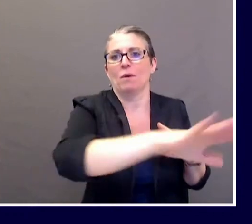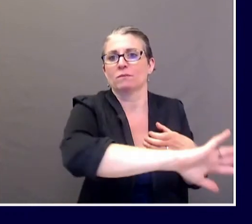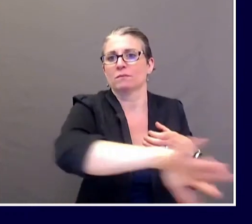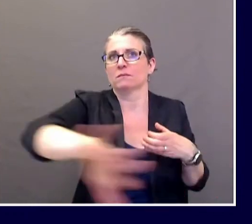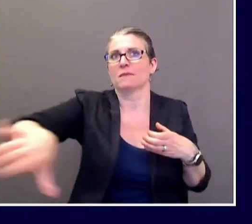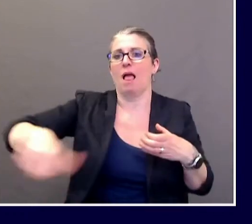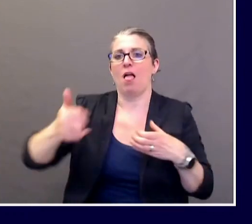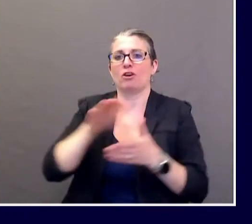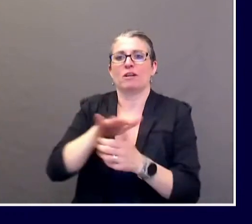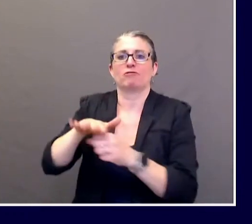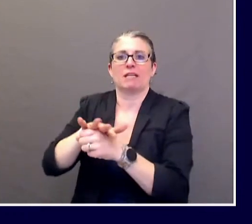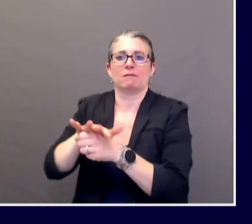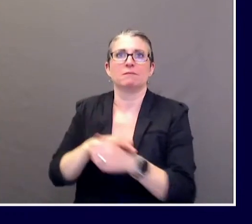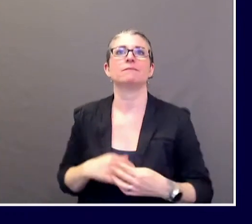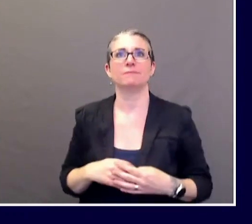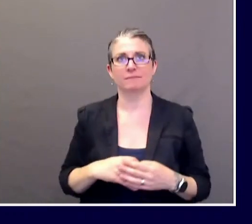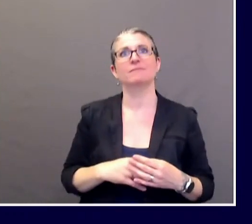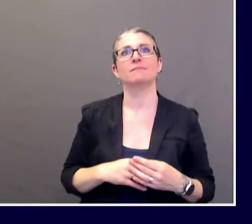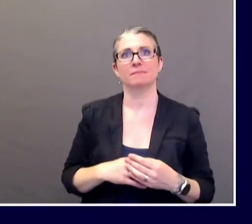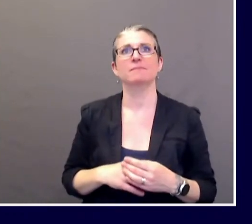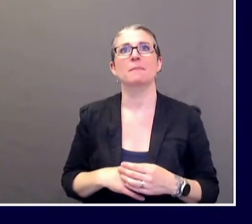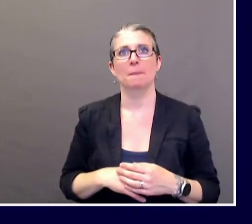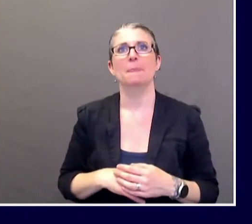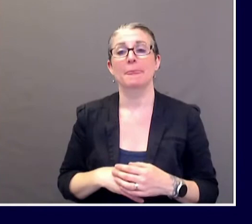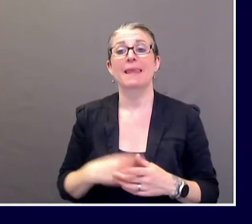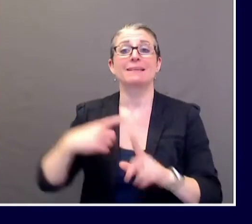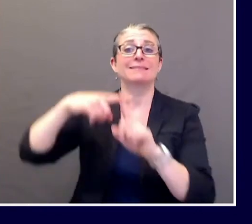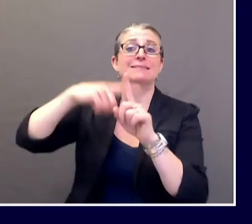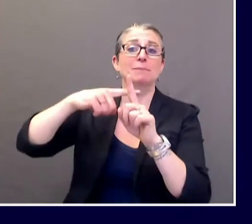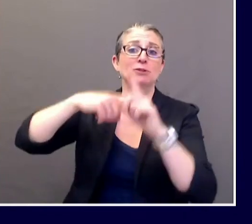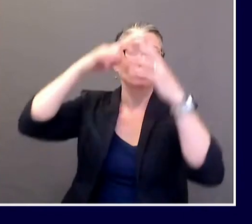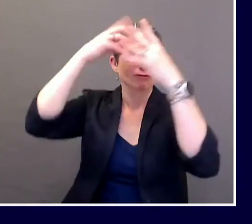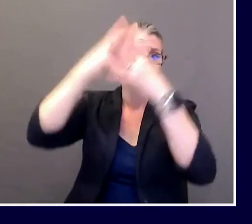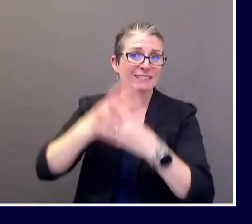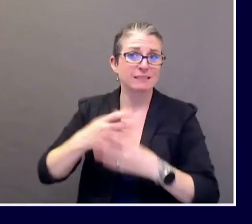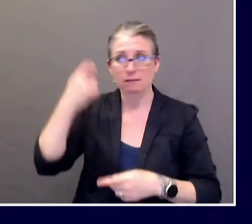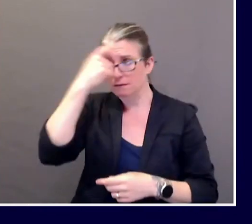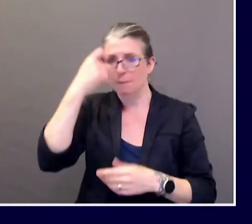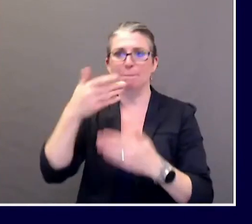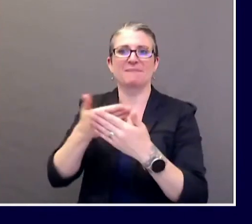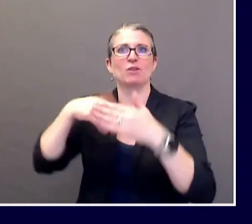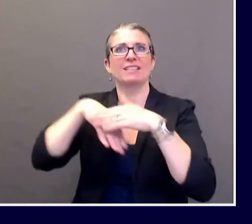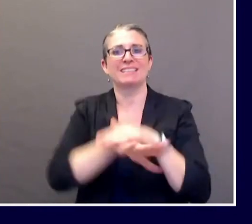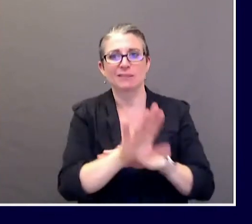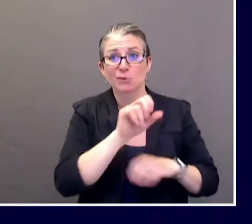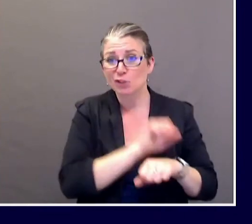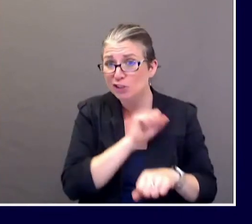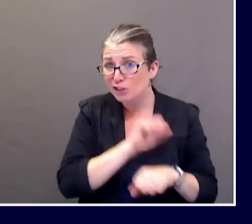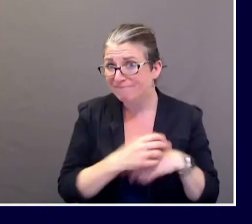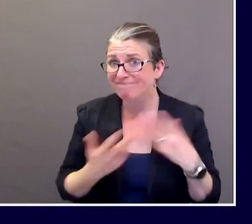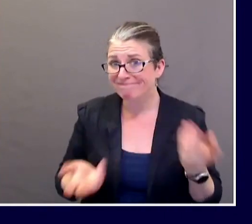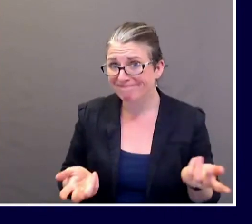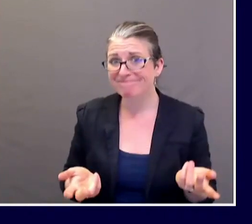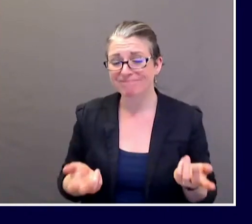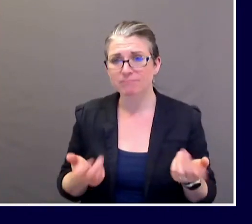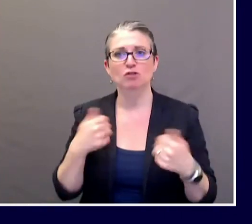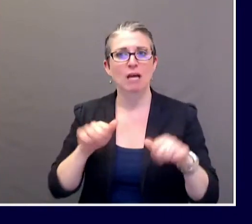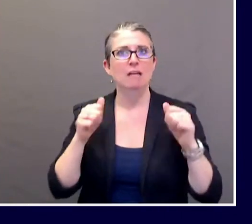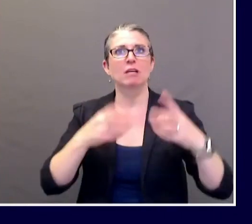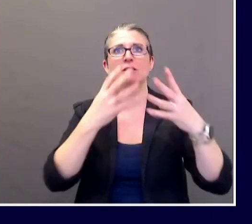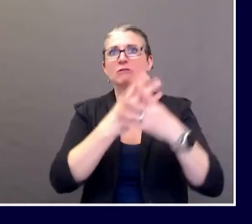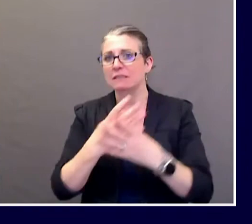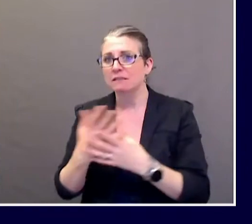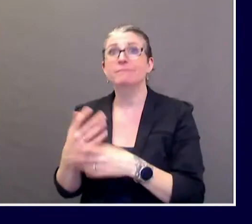abided. It's part of the help that we provide before an outbreak, for sure, to prevent, but then during an outbreak to try to tamp things